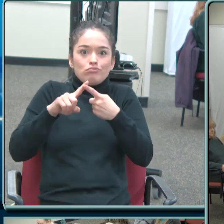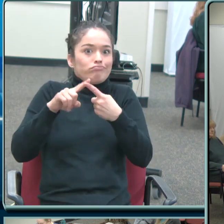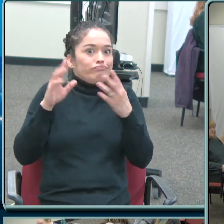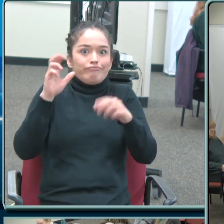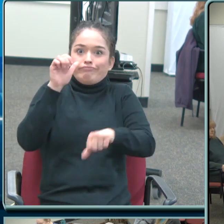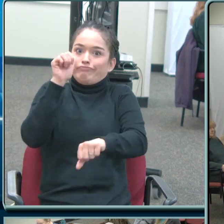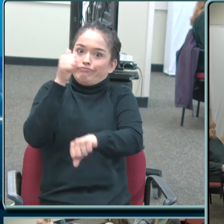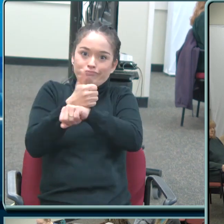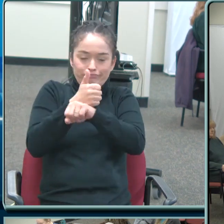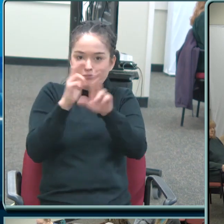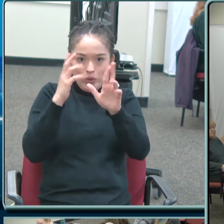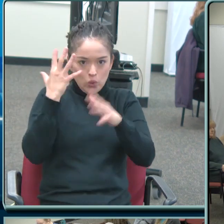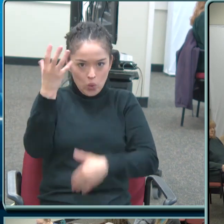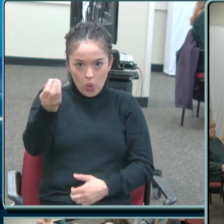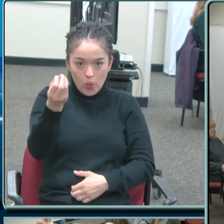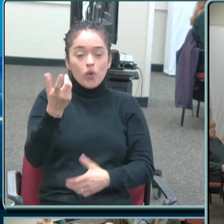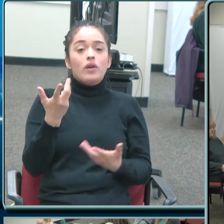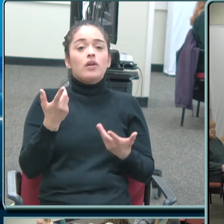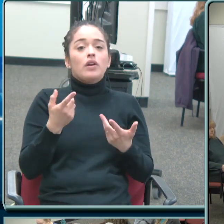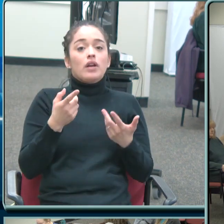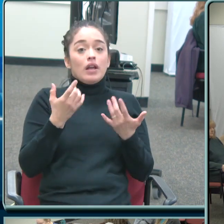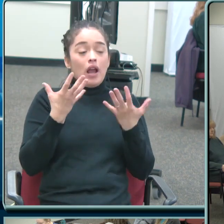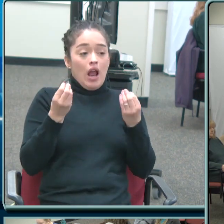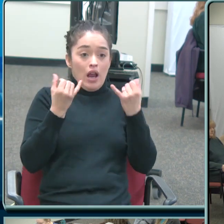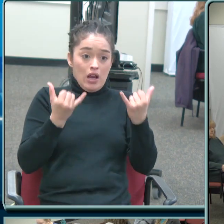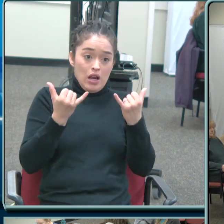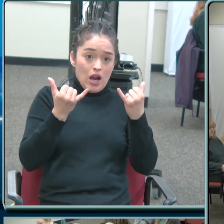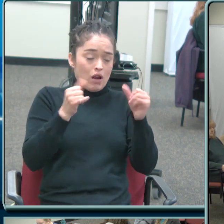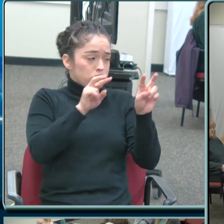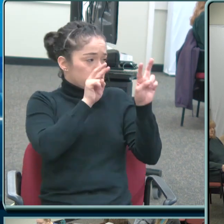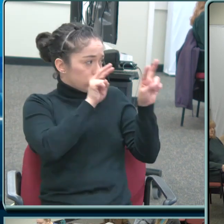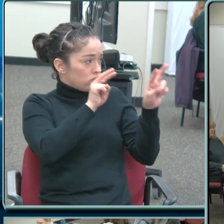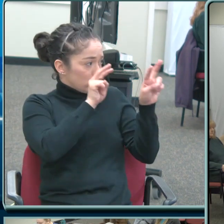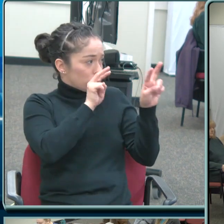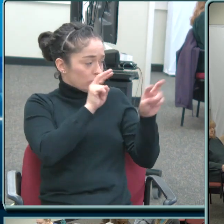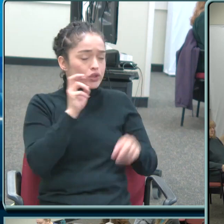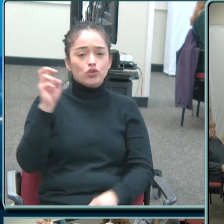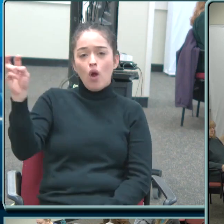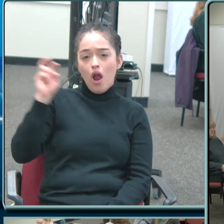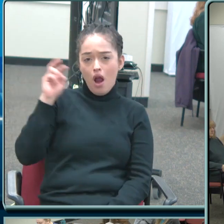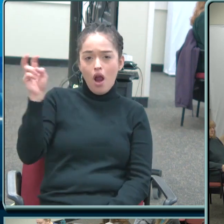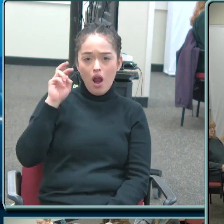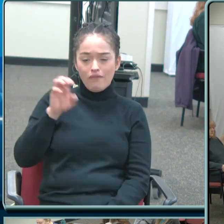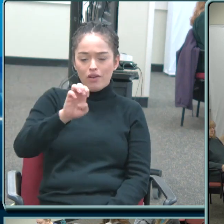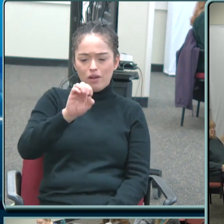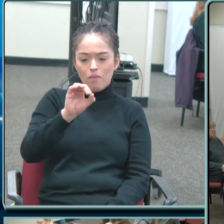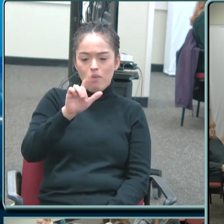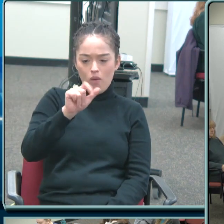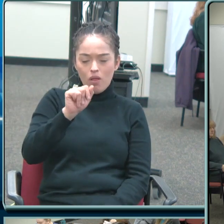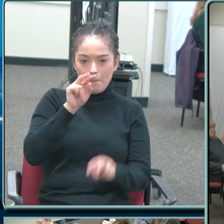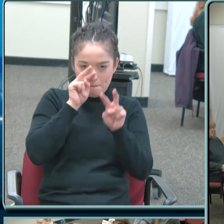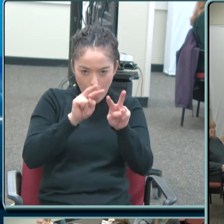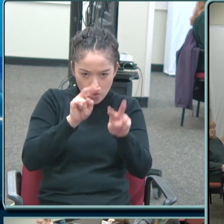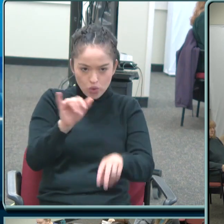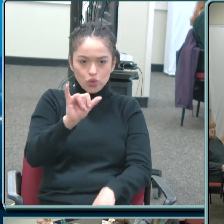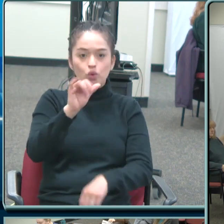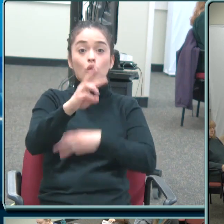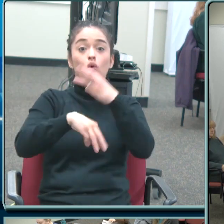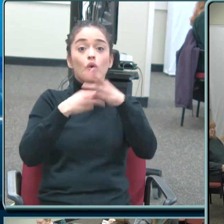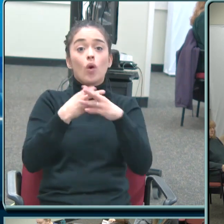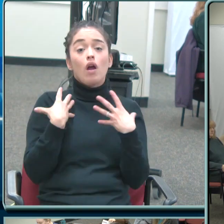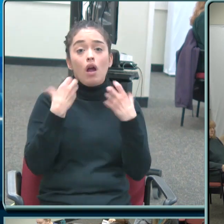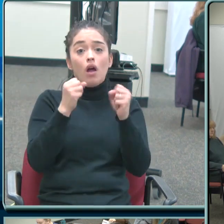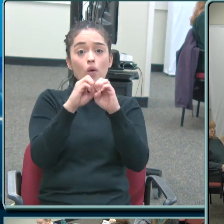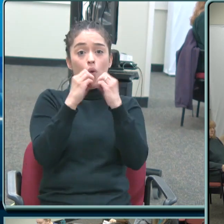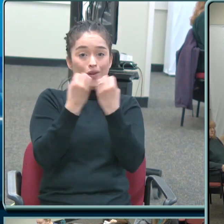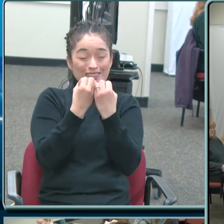direction. So, and then additionally, the Ebola travel monitoring was continuing throughout that month as well. The World Health Organization did